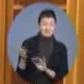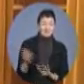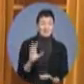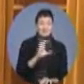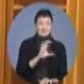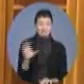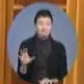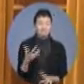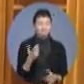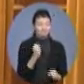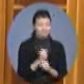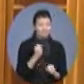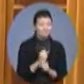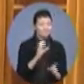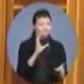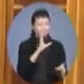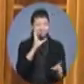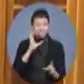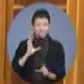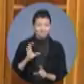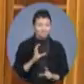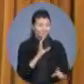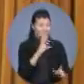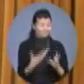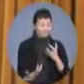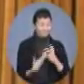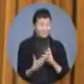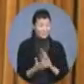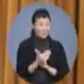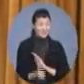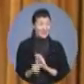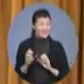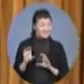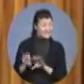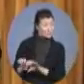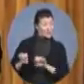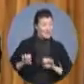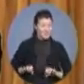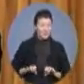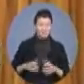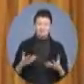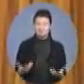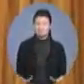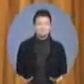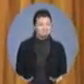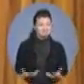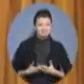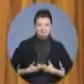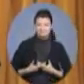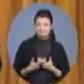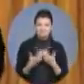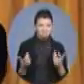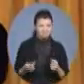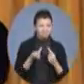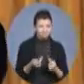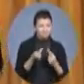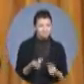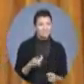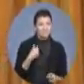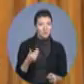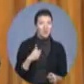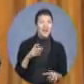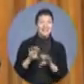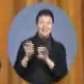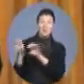and qualifications because their credentials are not fully recognized here in Canada. Our Conservative government is committed to work with